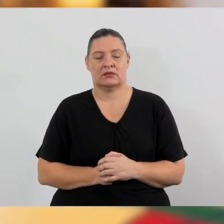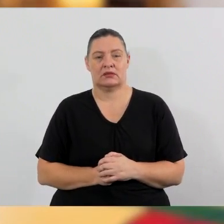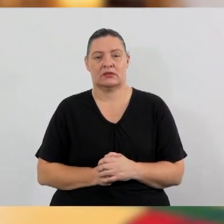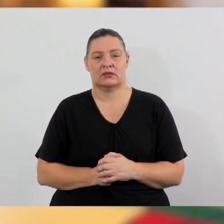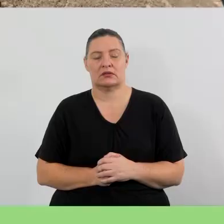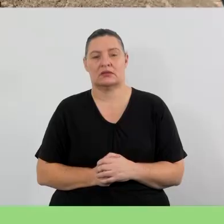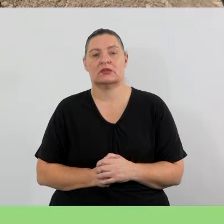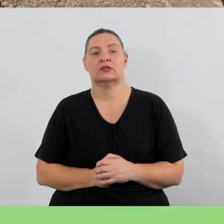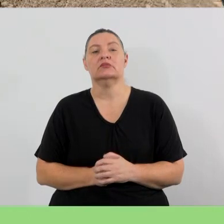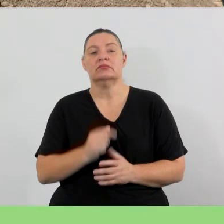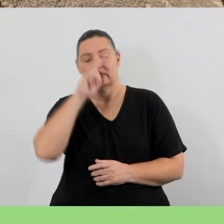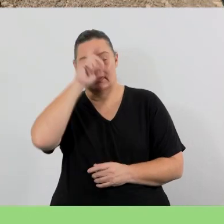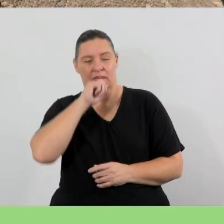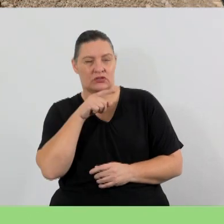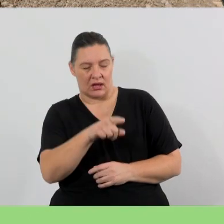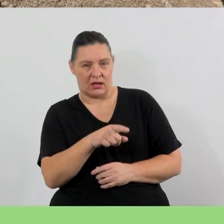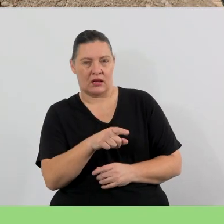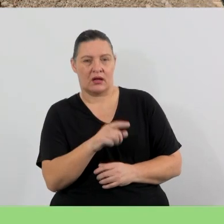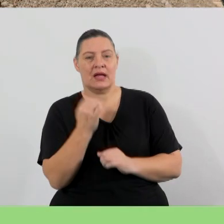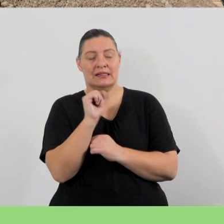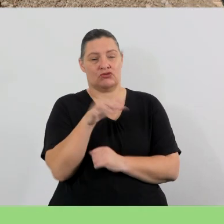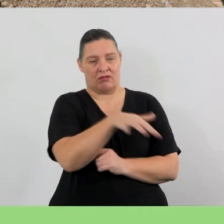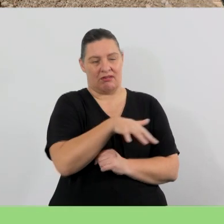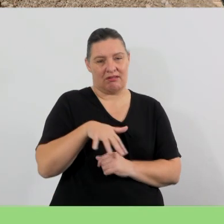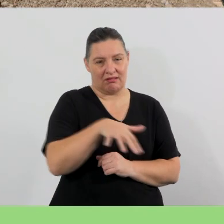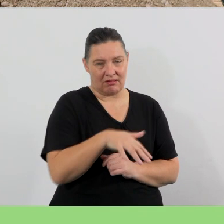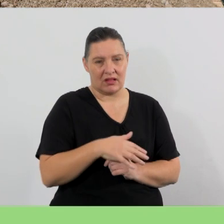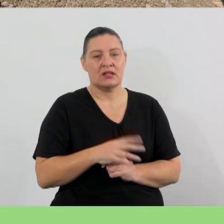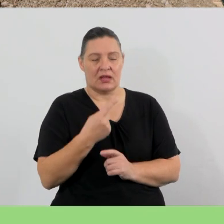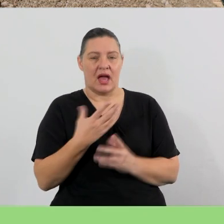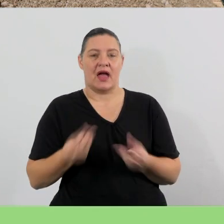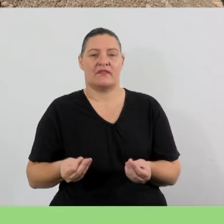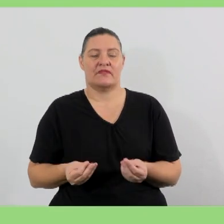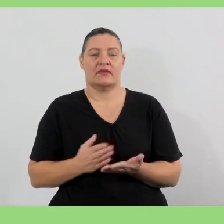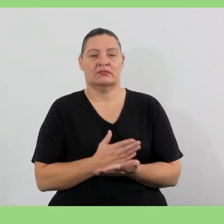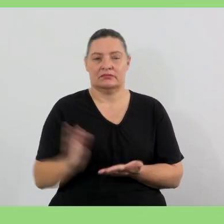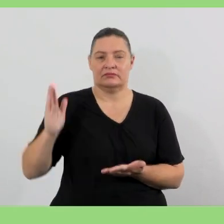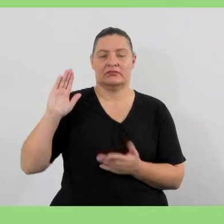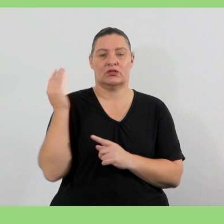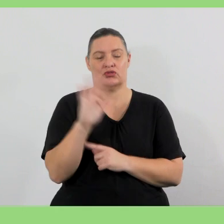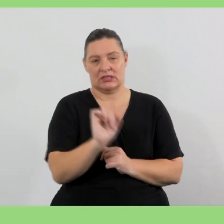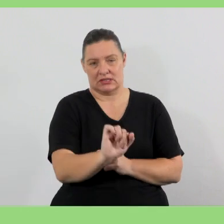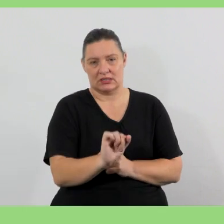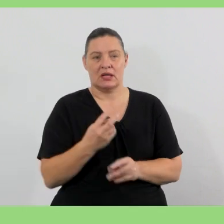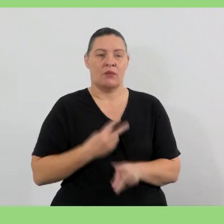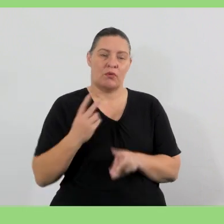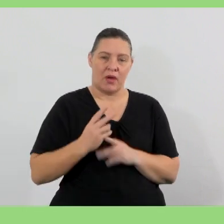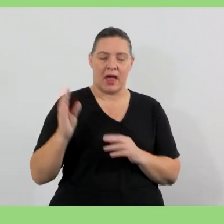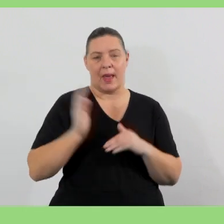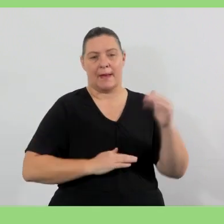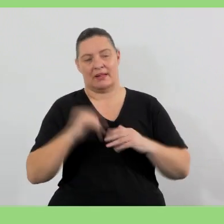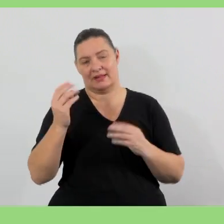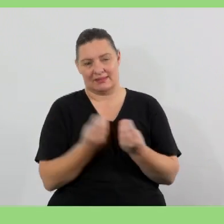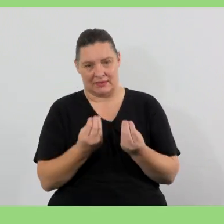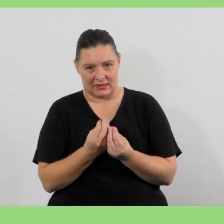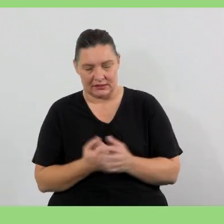You can see that picture is an industrial site. Obviously, they have already taken away the trees and they are preparing to build